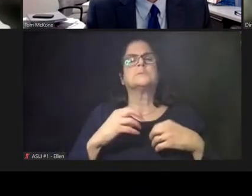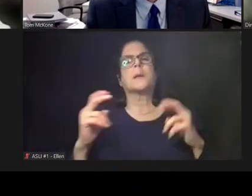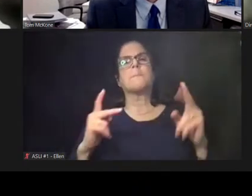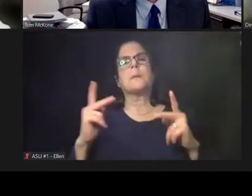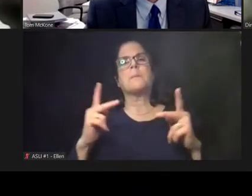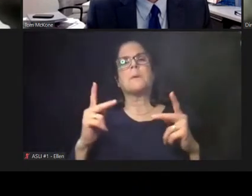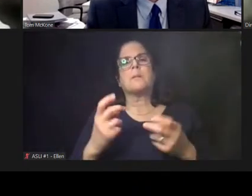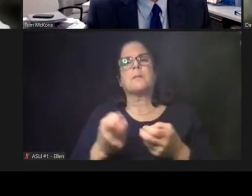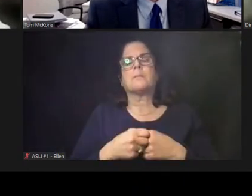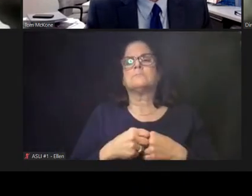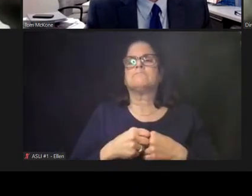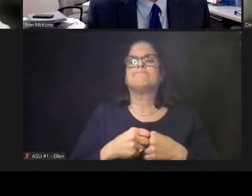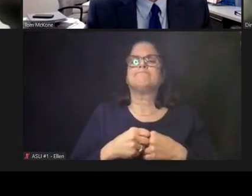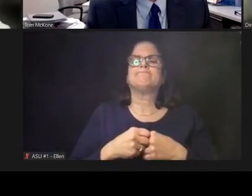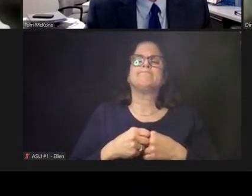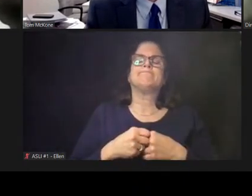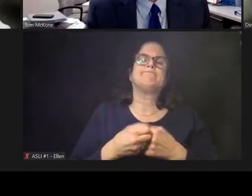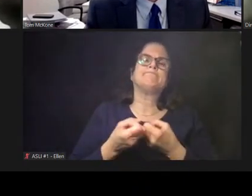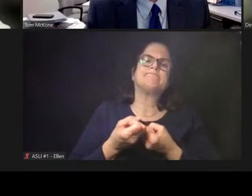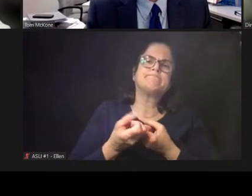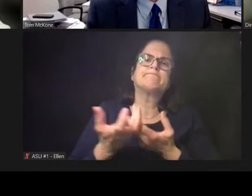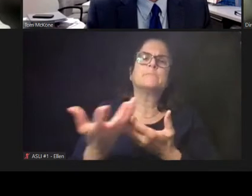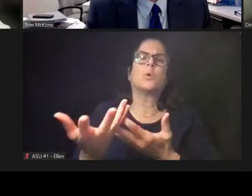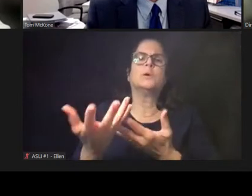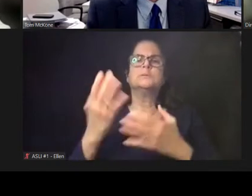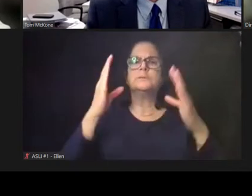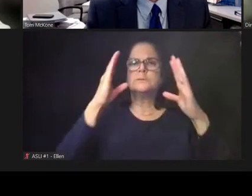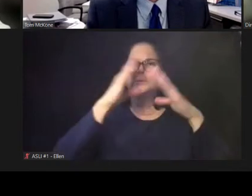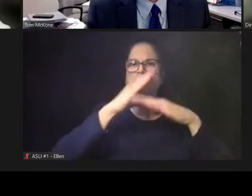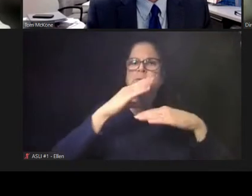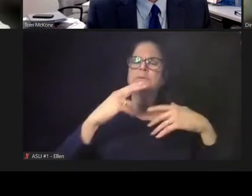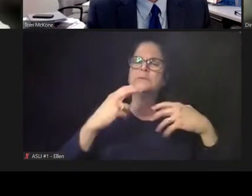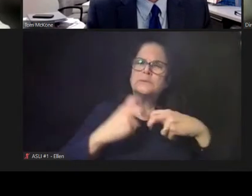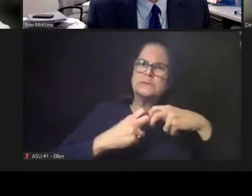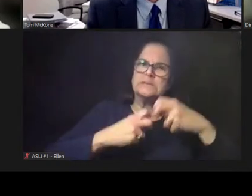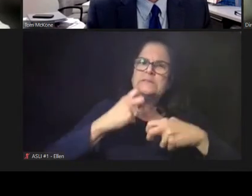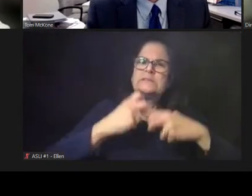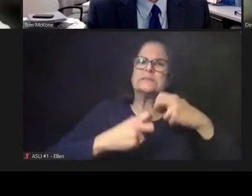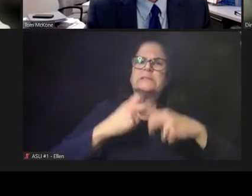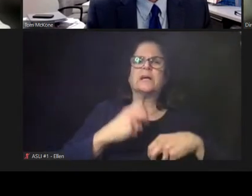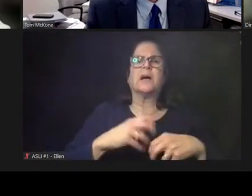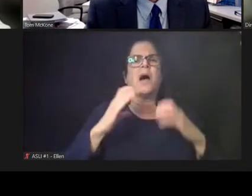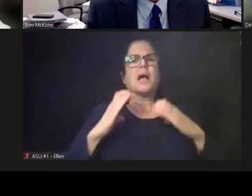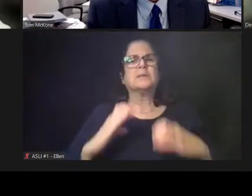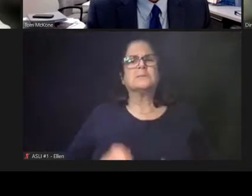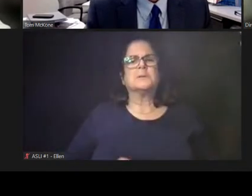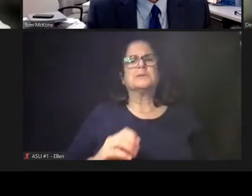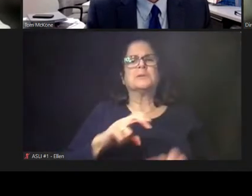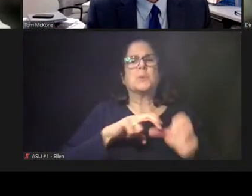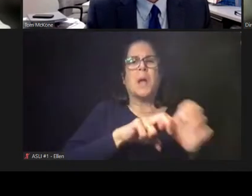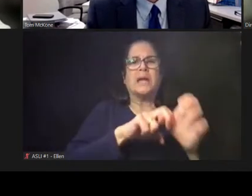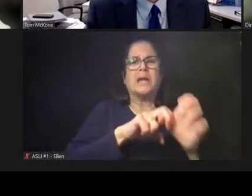create some concerns for our riders and their experience while on the train.